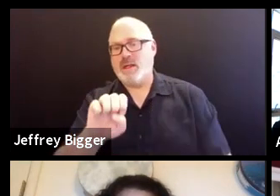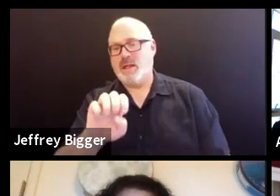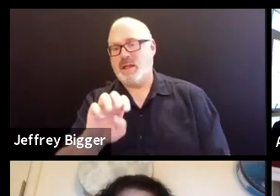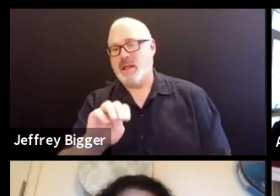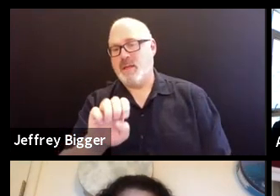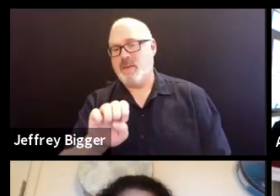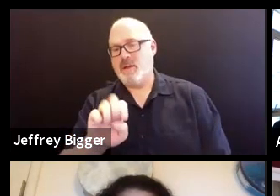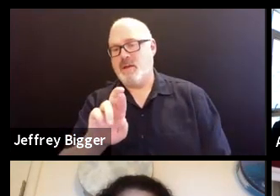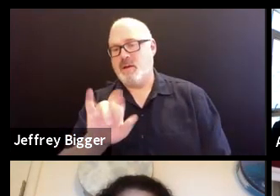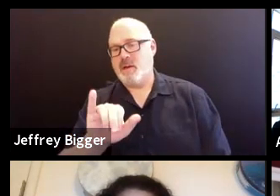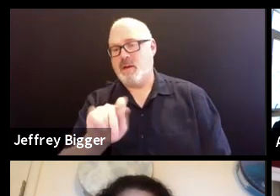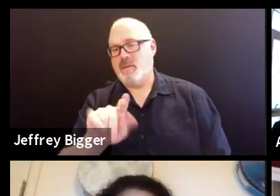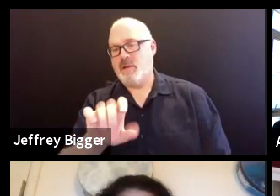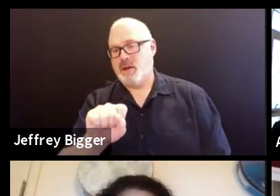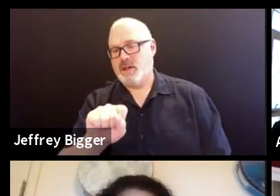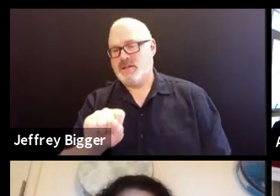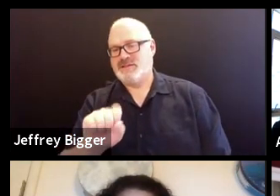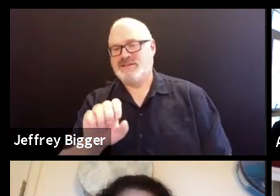status.